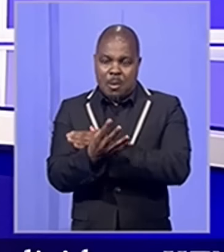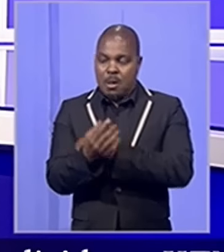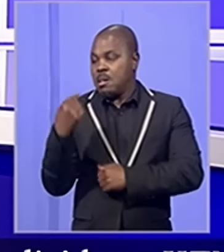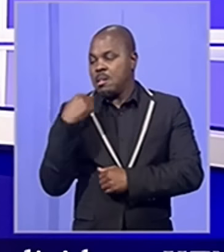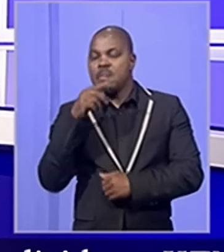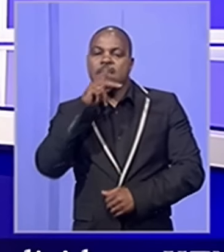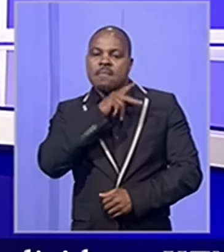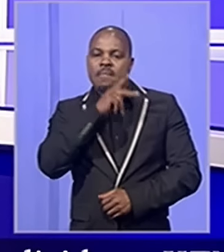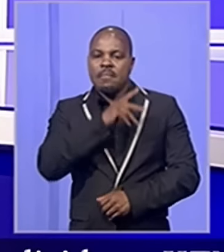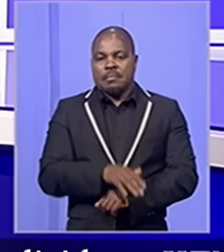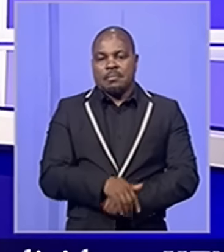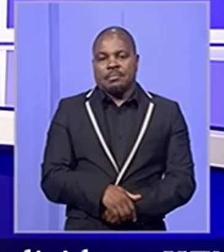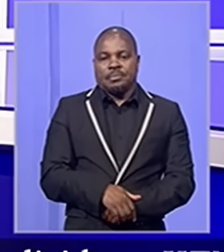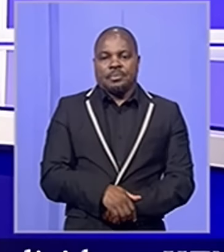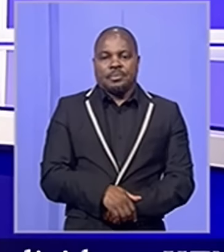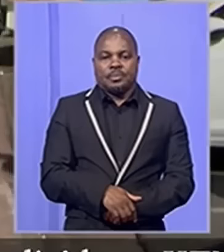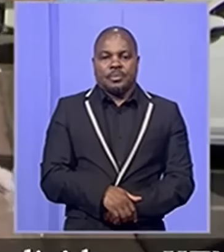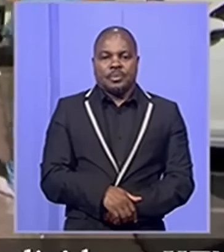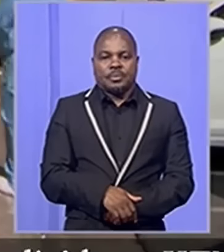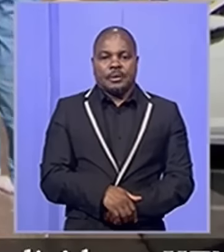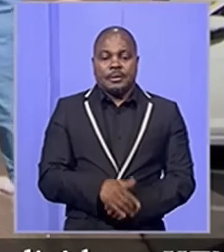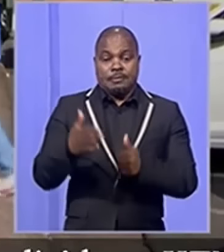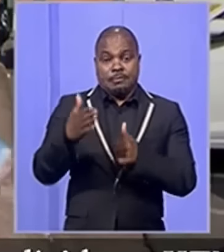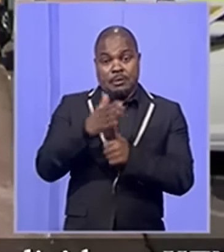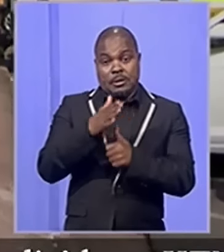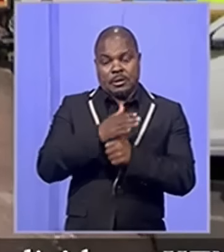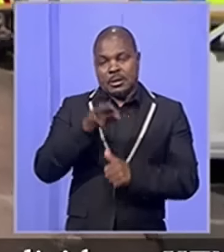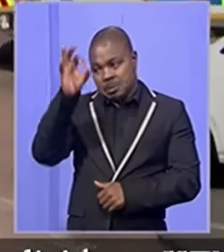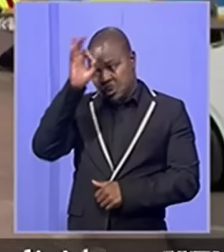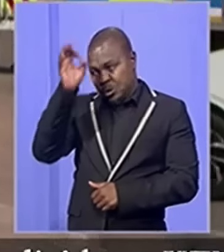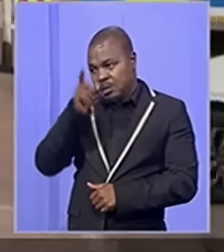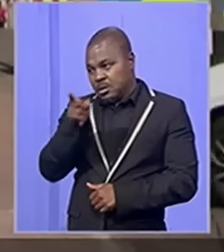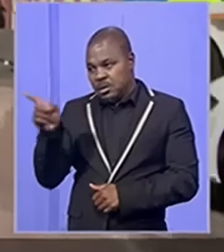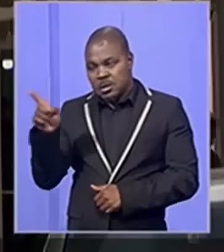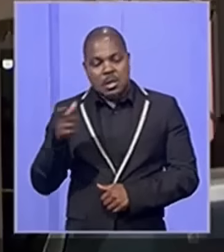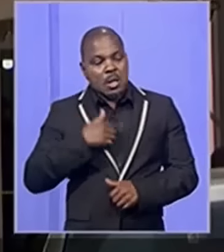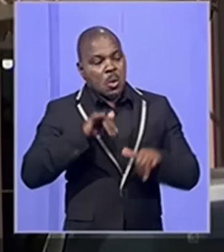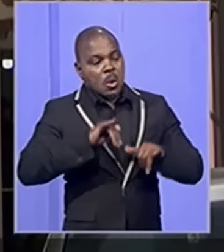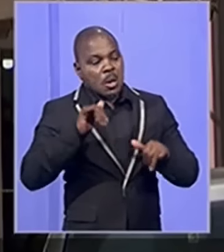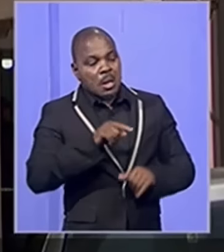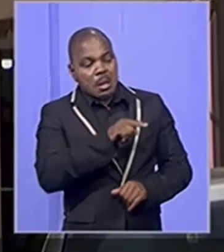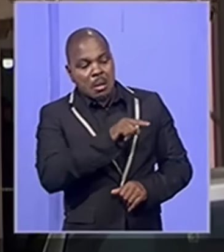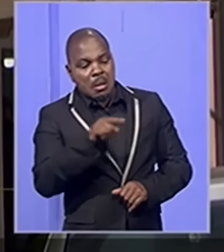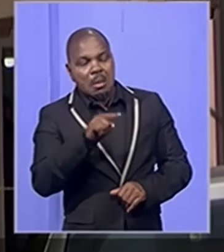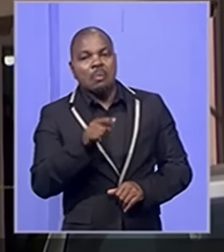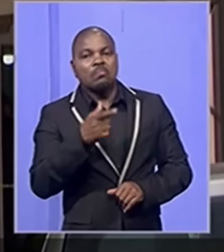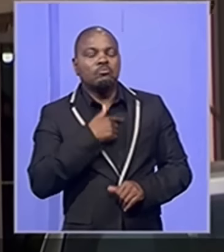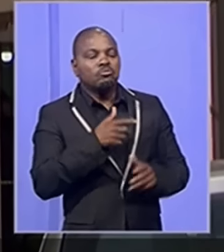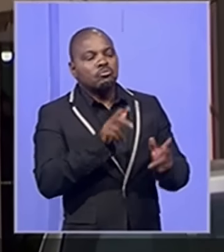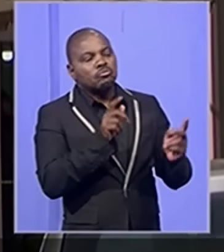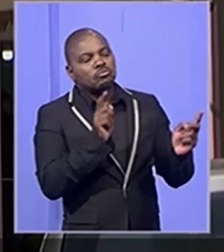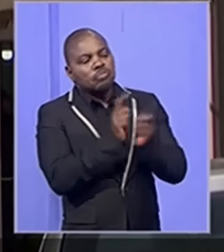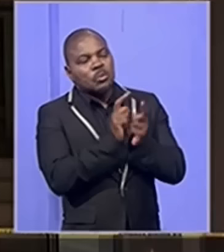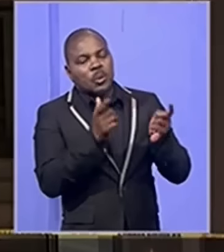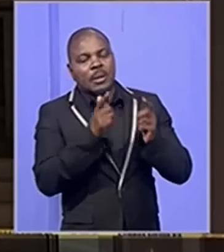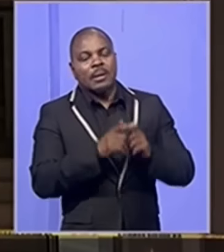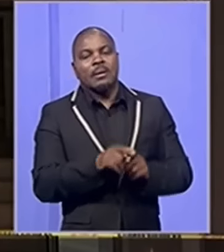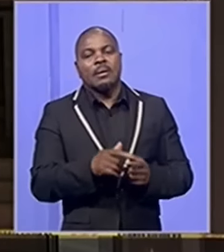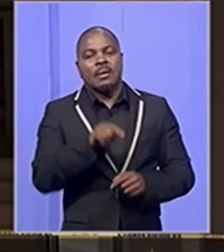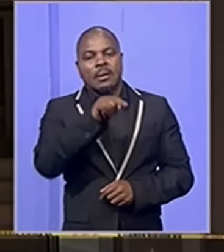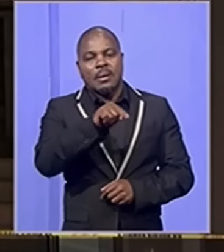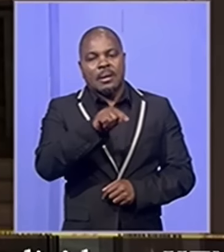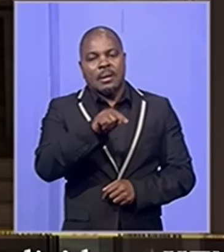Botlhano. Kwa tshimologo mapodisi a ne a letetse babelaelwa kwa botlhaba jwa Newlands kwa kgaolong ya bokone jwa